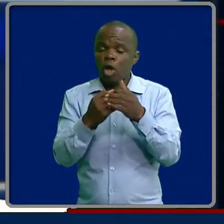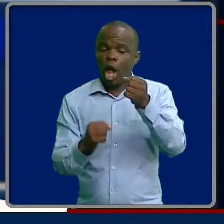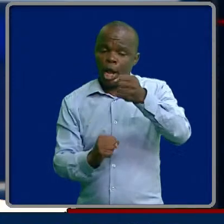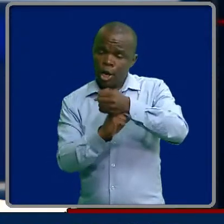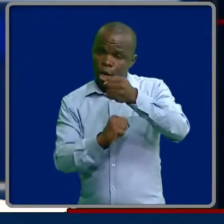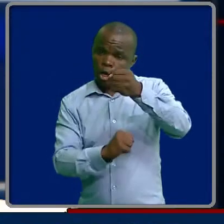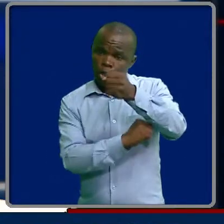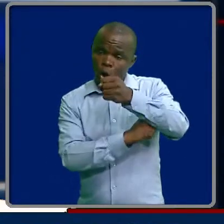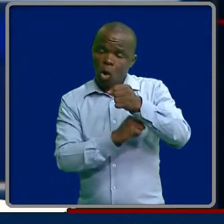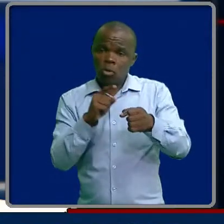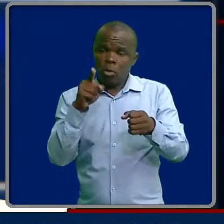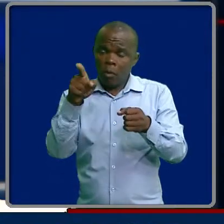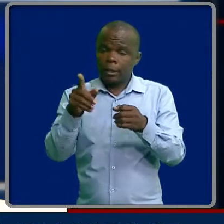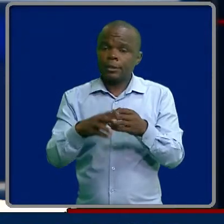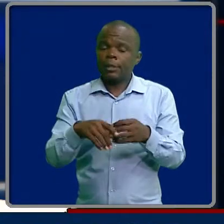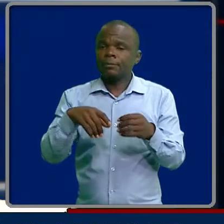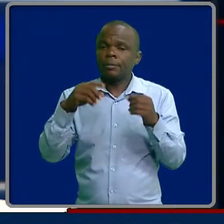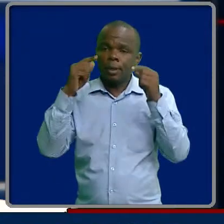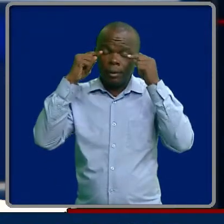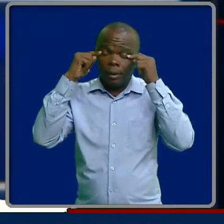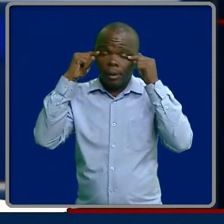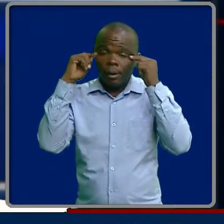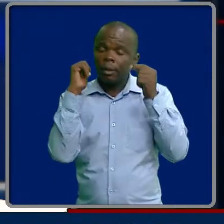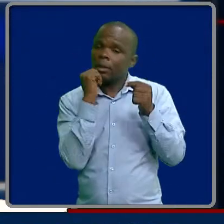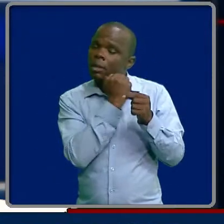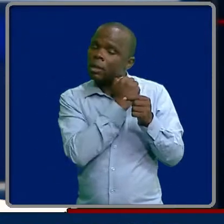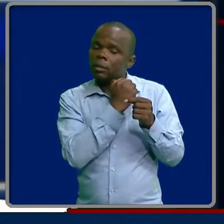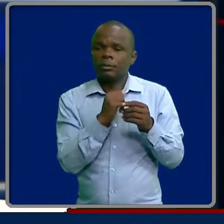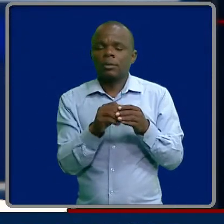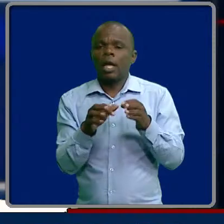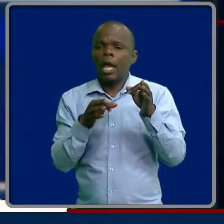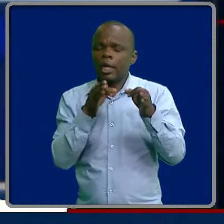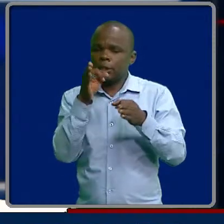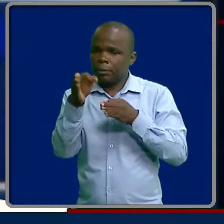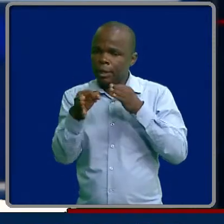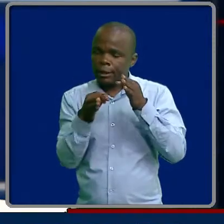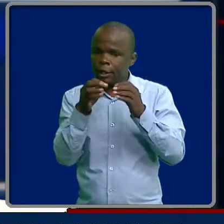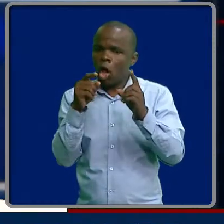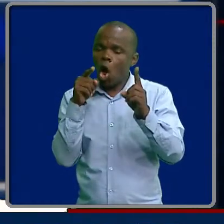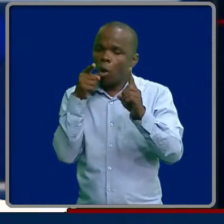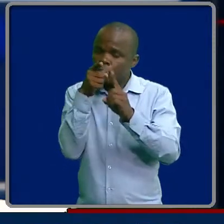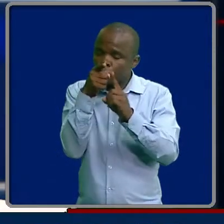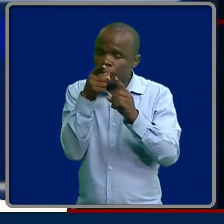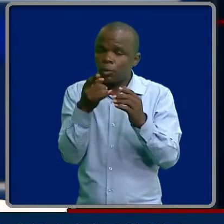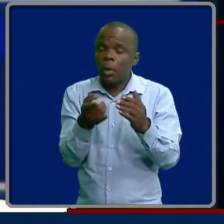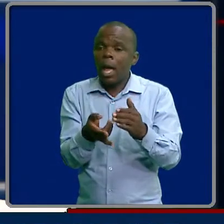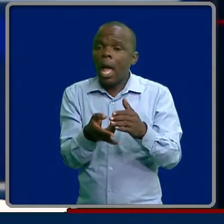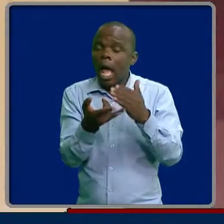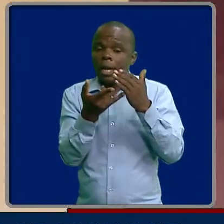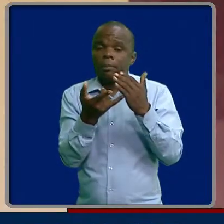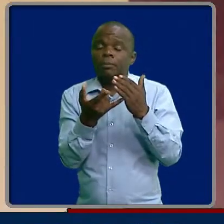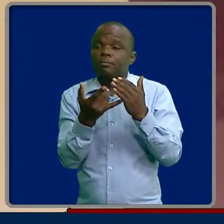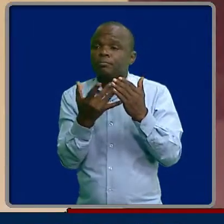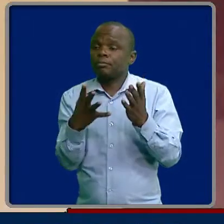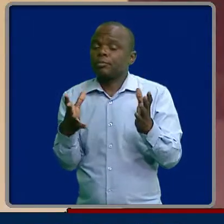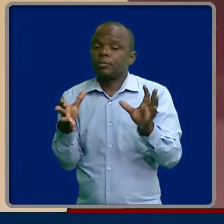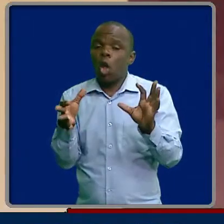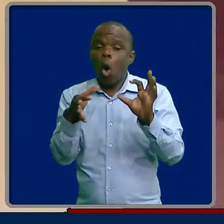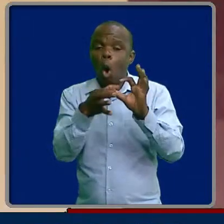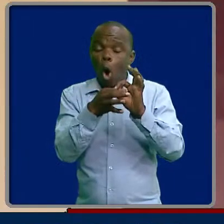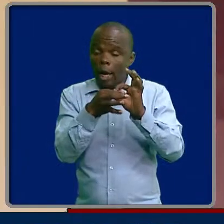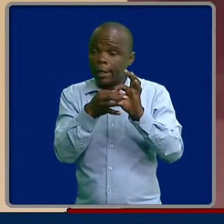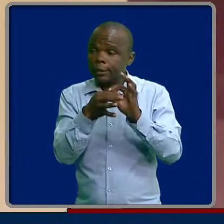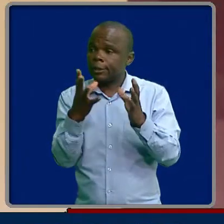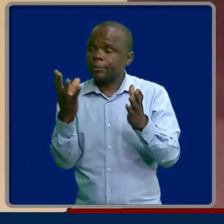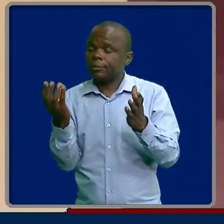update on the cooperative, which started a year ago, aimed at helping small and medium enterprises. We currently